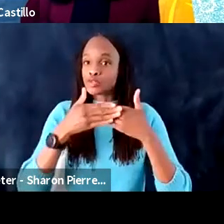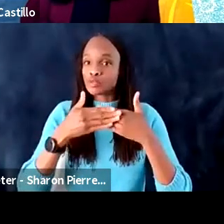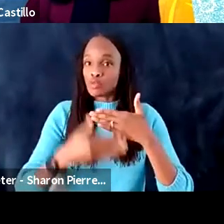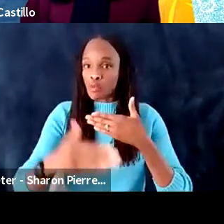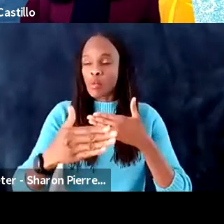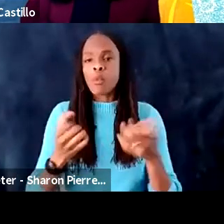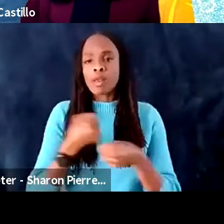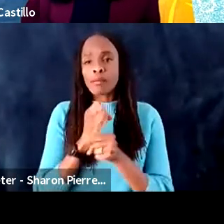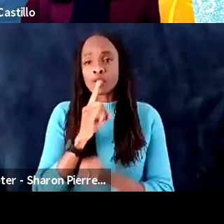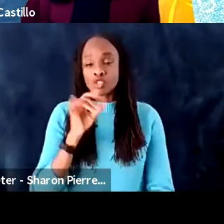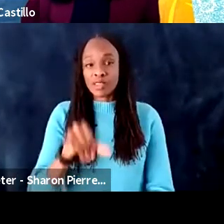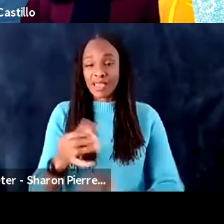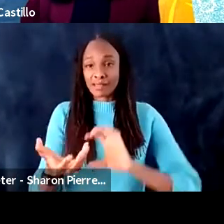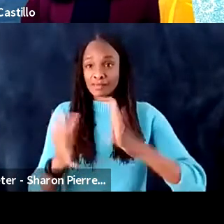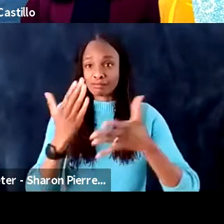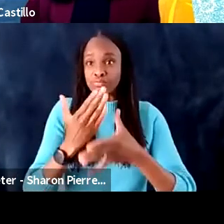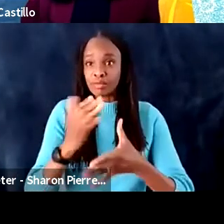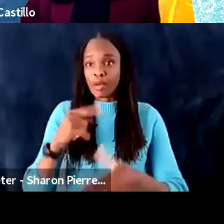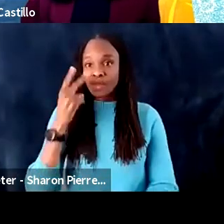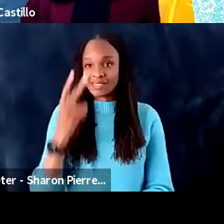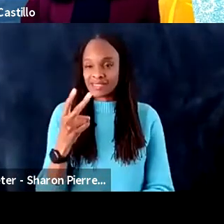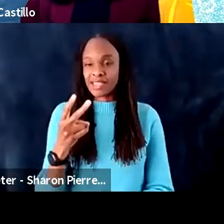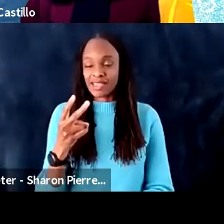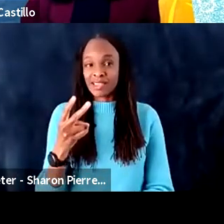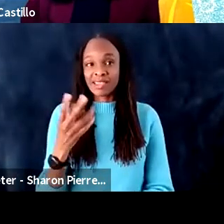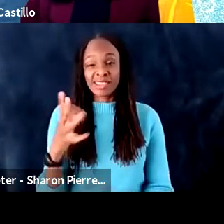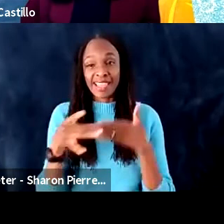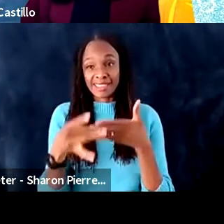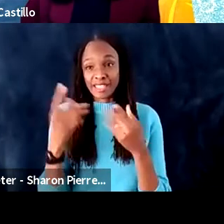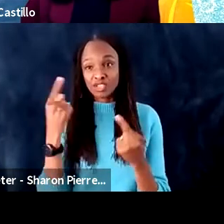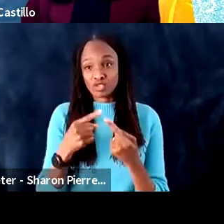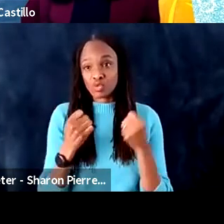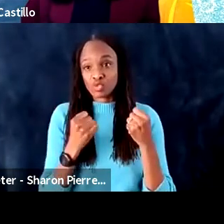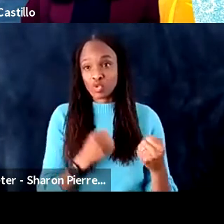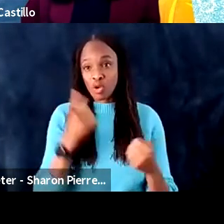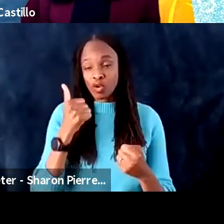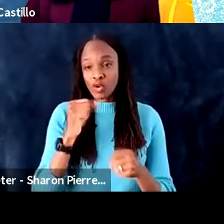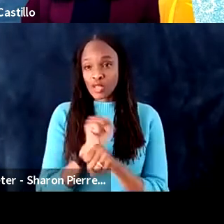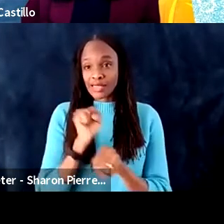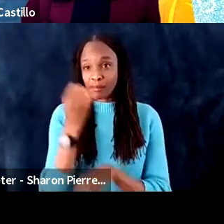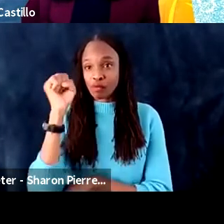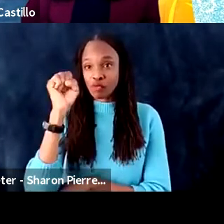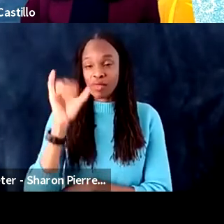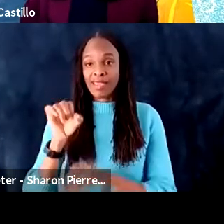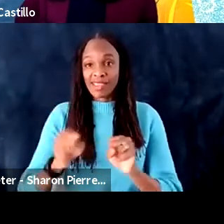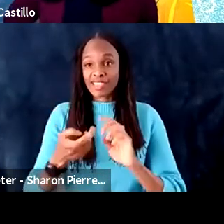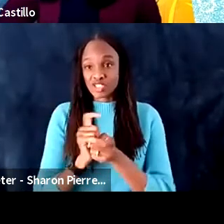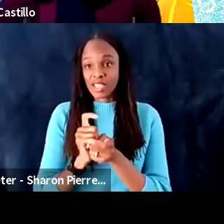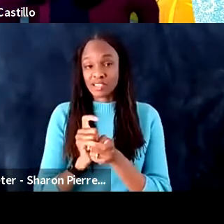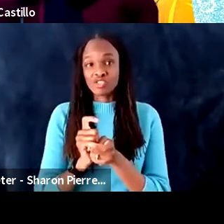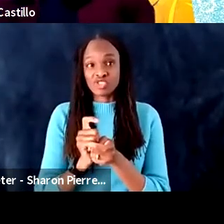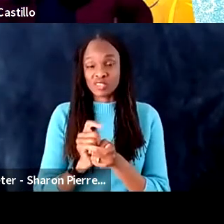to make sure that these disruptions that we're seeing inevitably lead to a stronger labor movement that can really change the course of